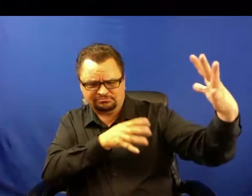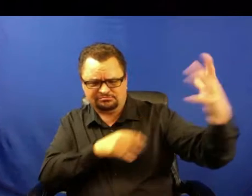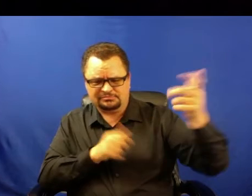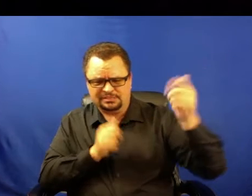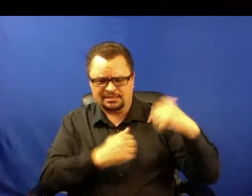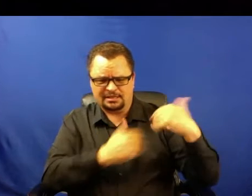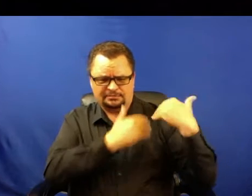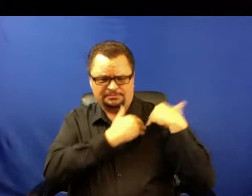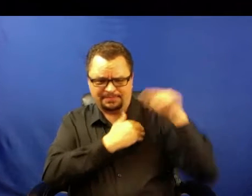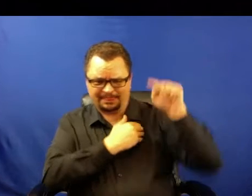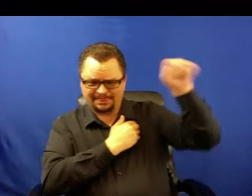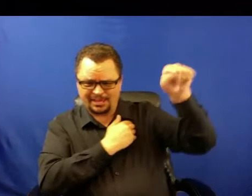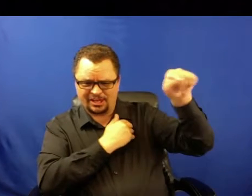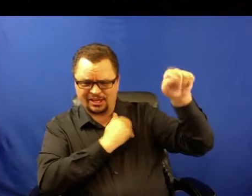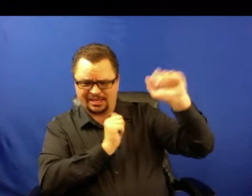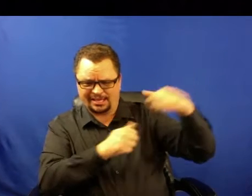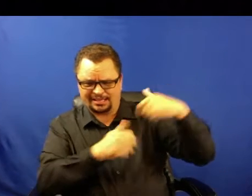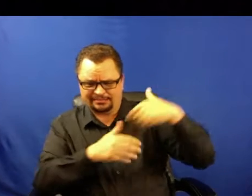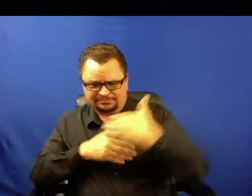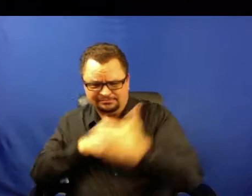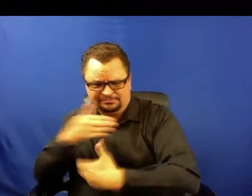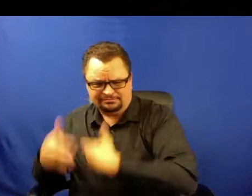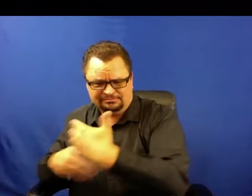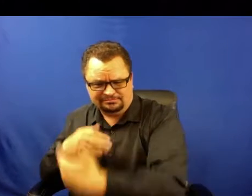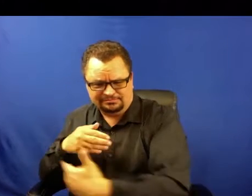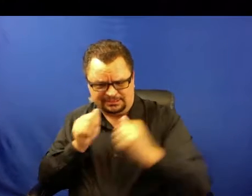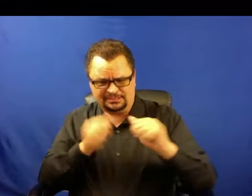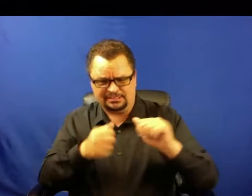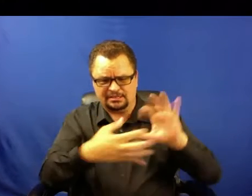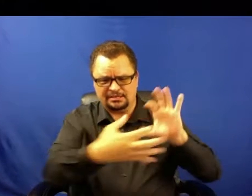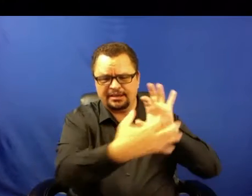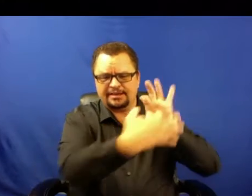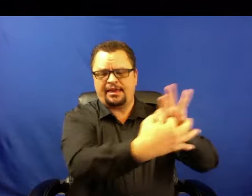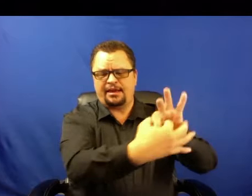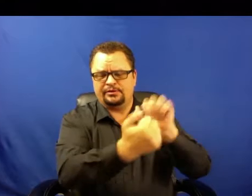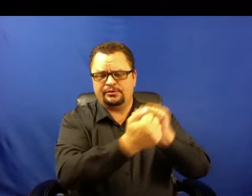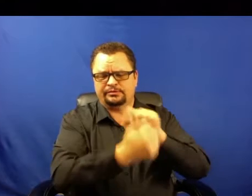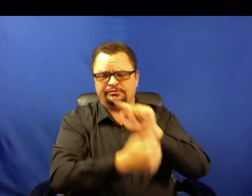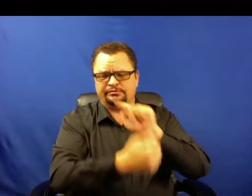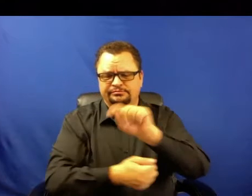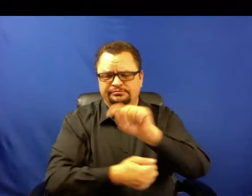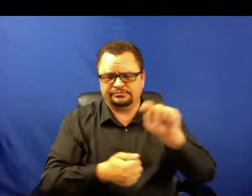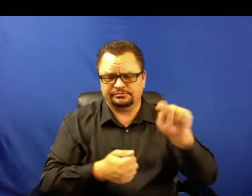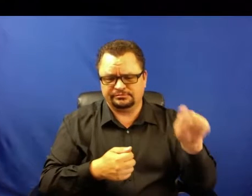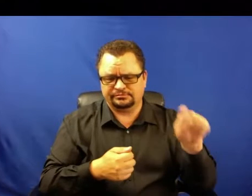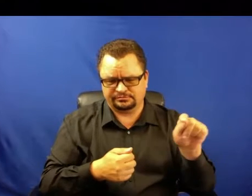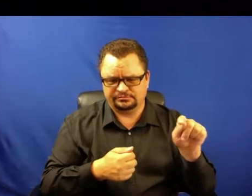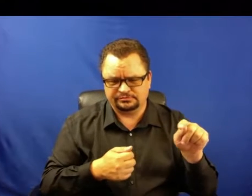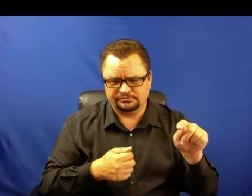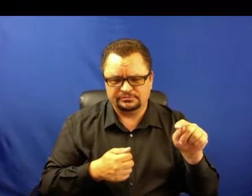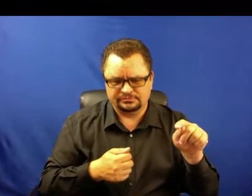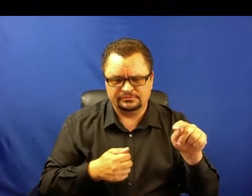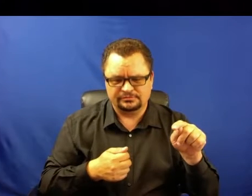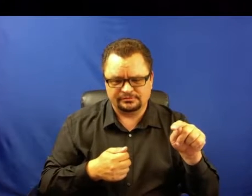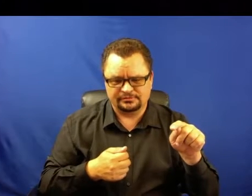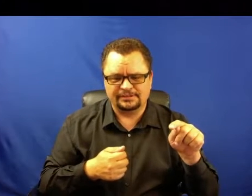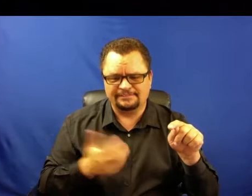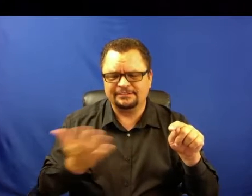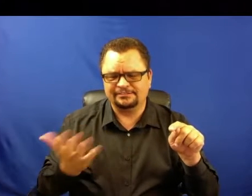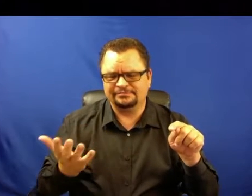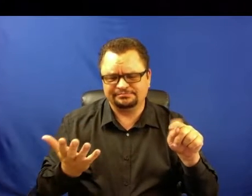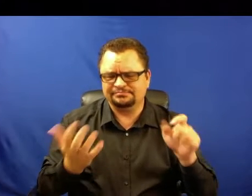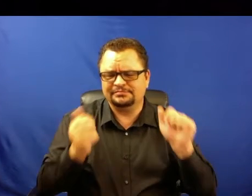let's move back to the top. Go ahead. She'll stay on as long as she can. Oh, okay, great. Good to have you.